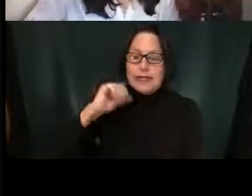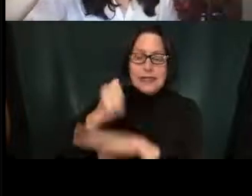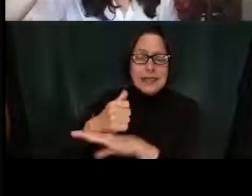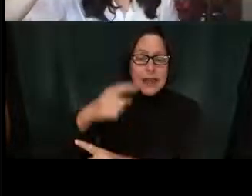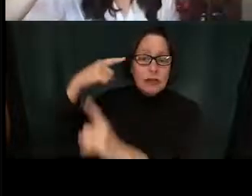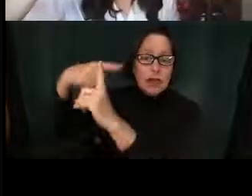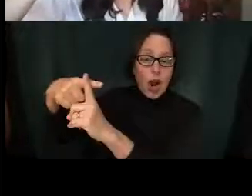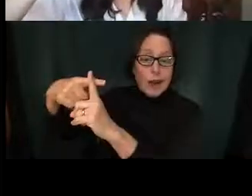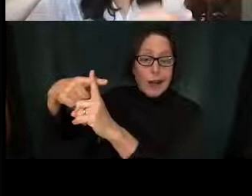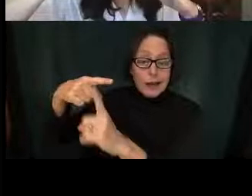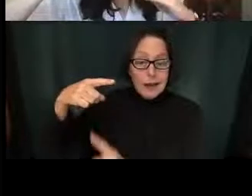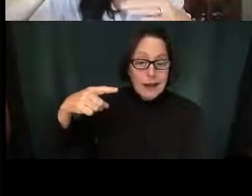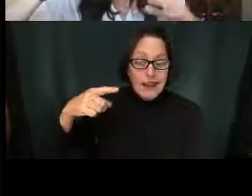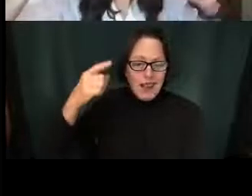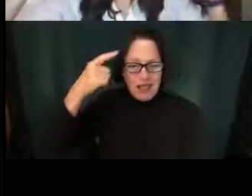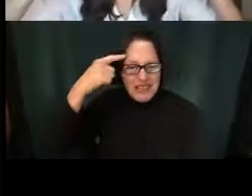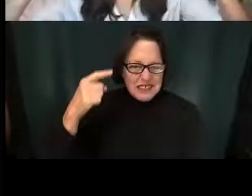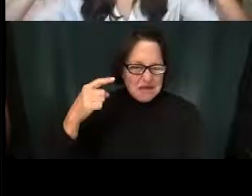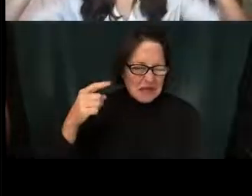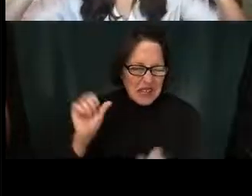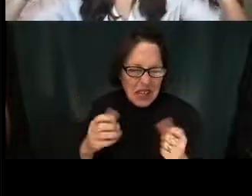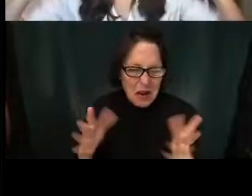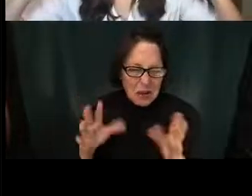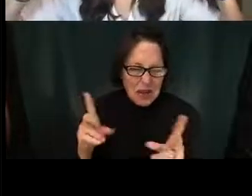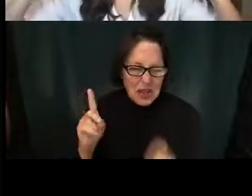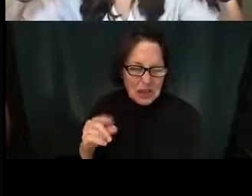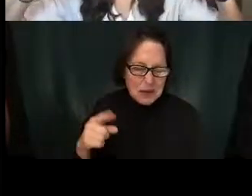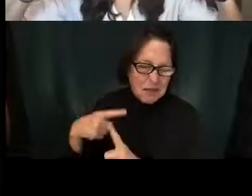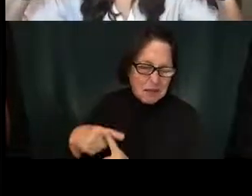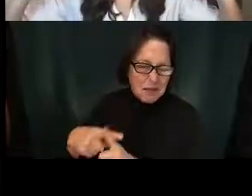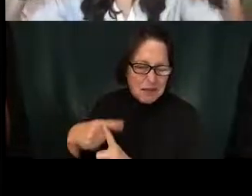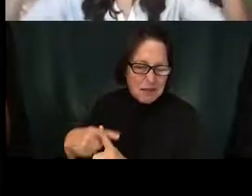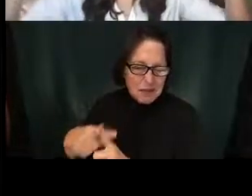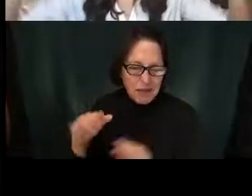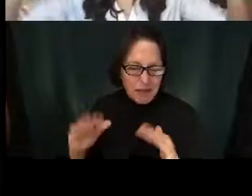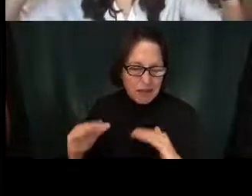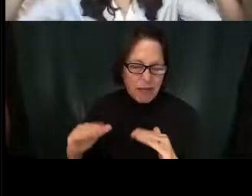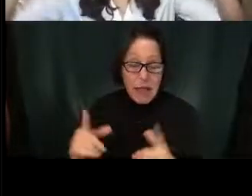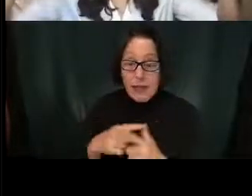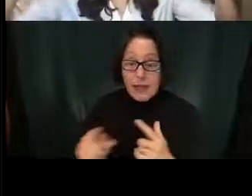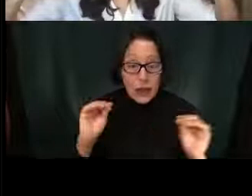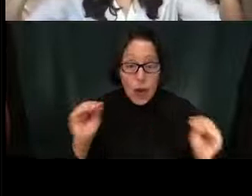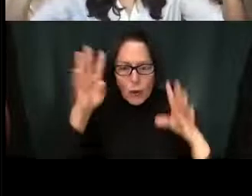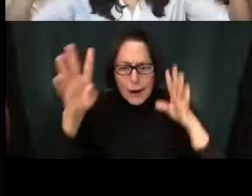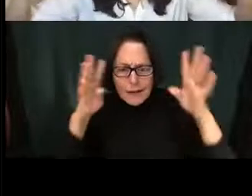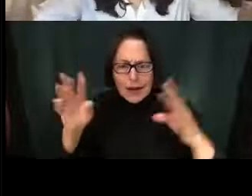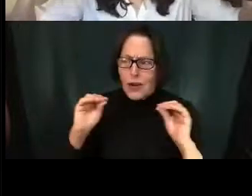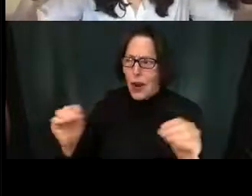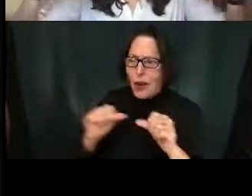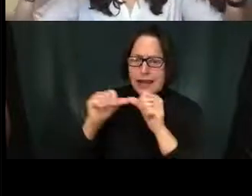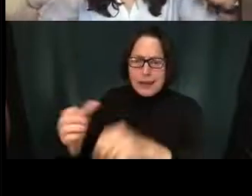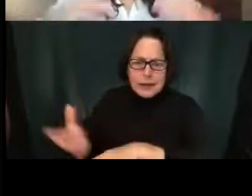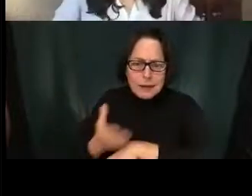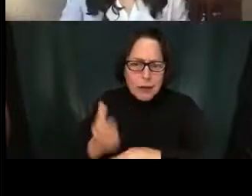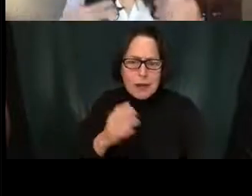by things we already know that we can do, we're not then inspiring the creativity and the innovation and the continuous improvement we need